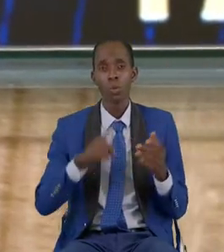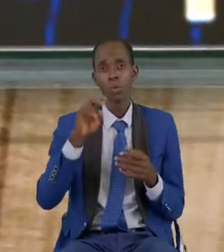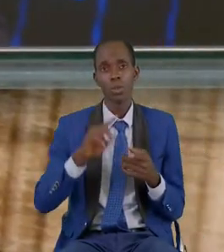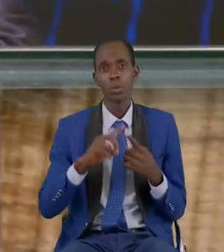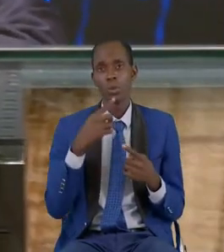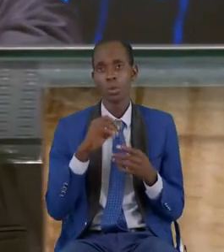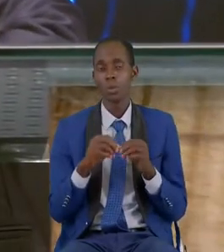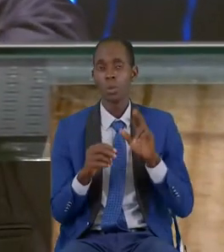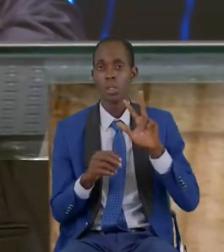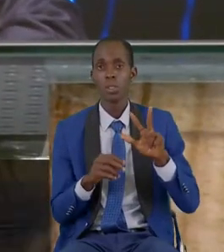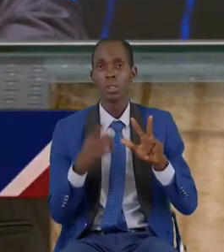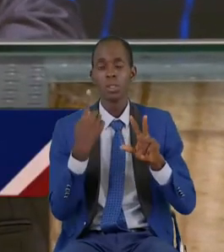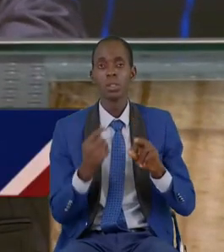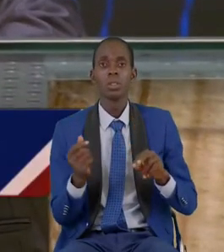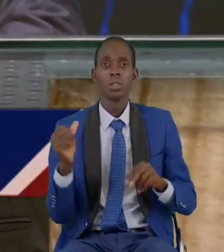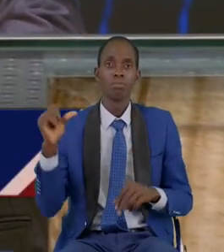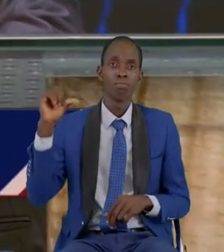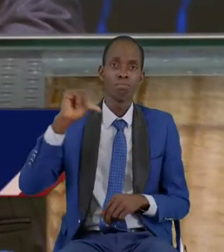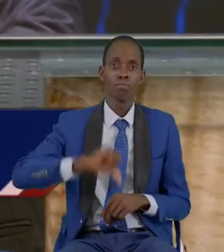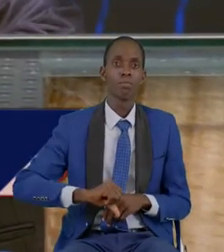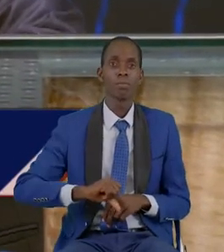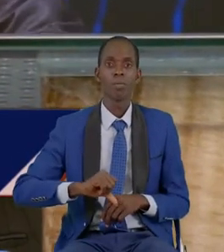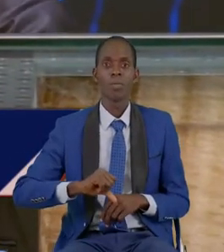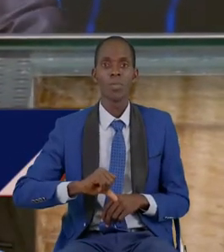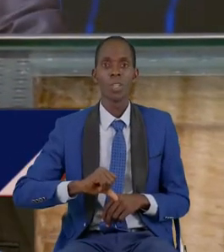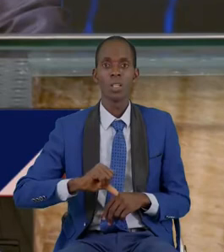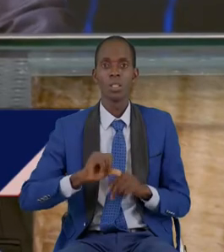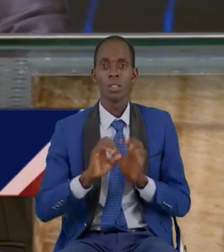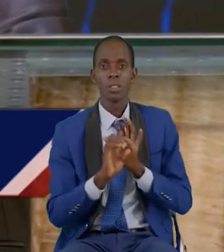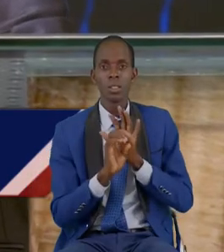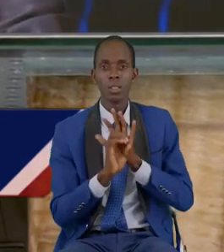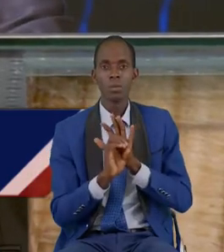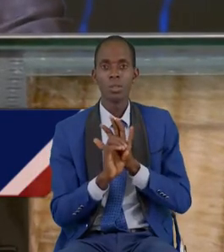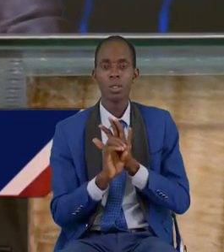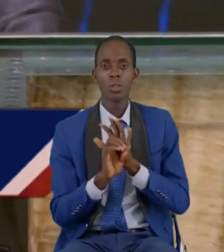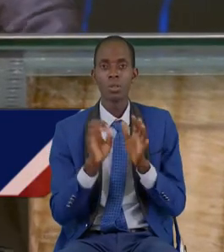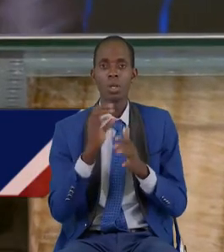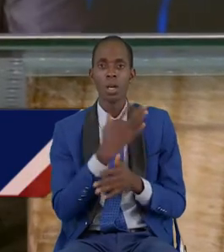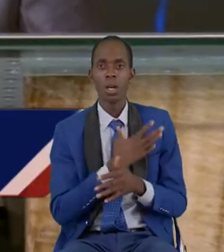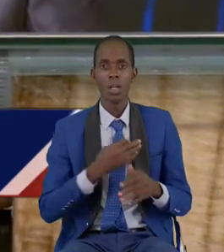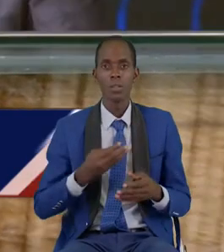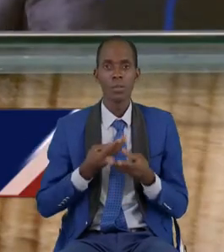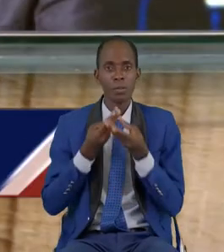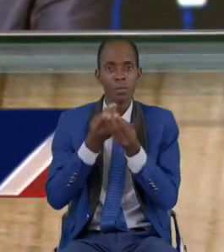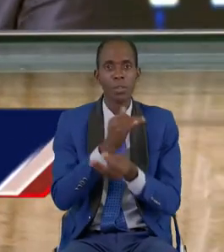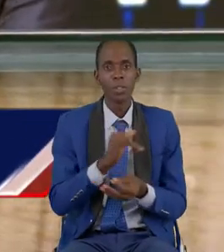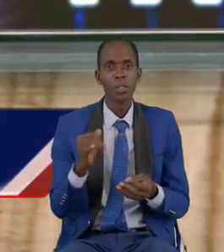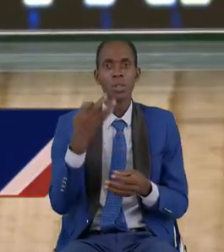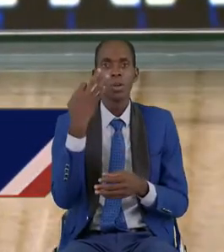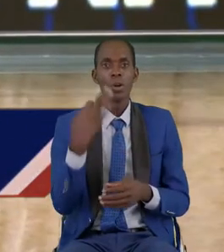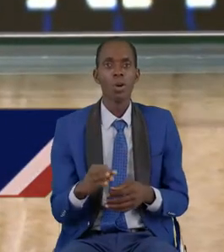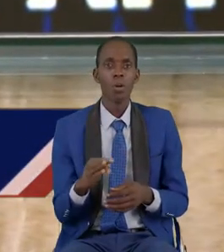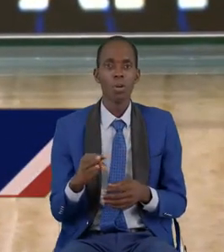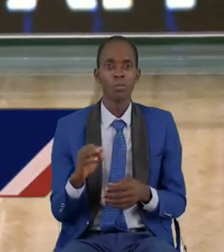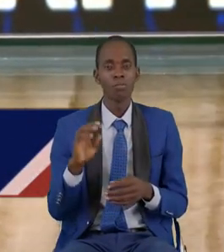the damning emulation and feeding on misinterpretations. Let's look at number